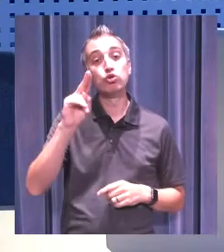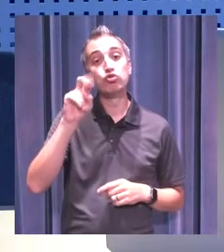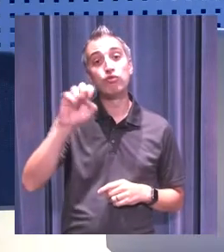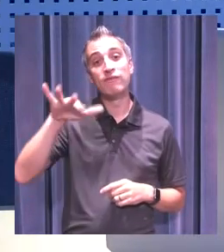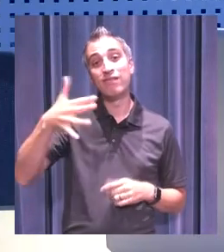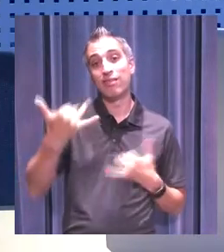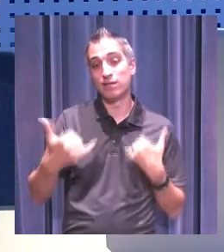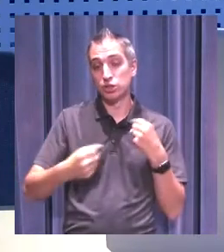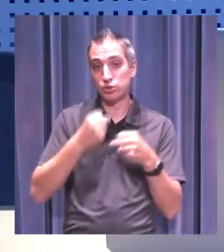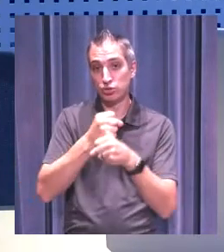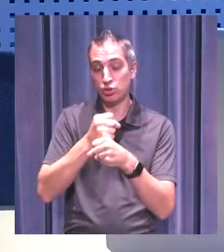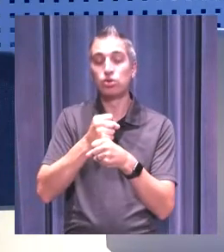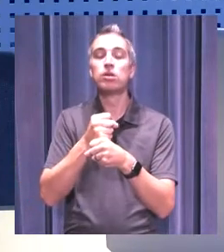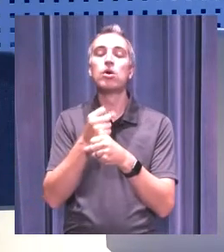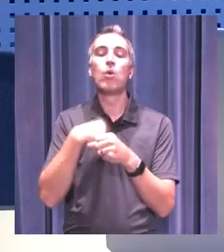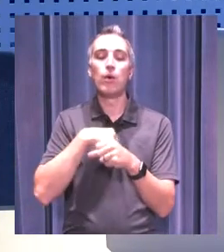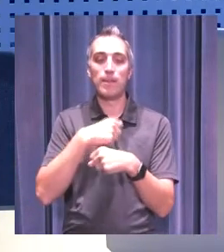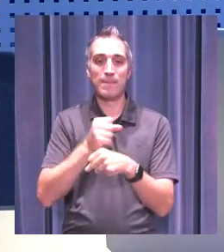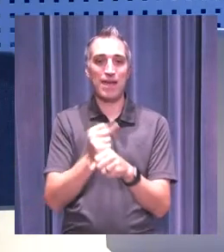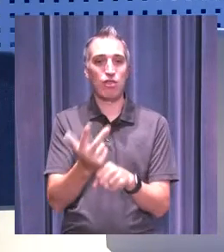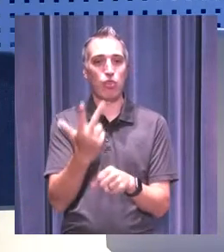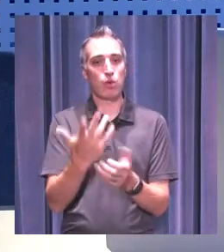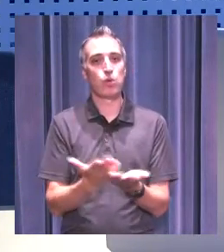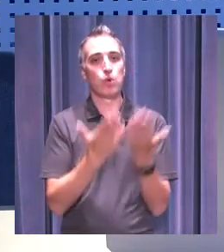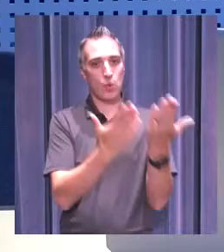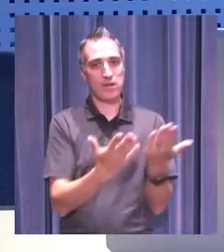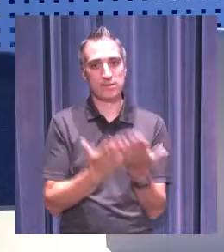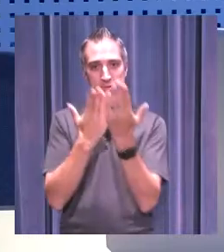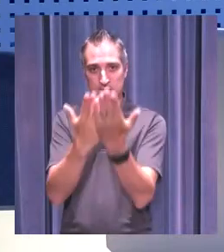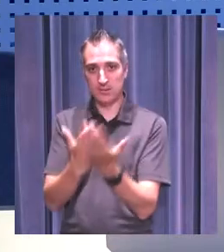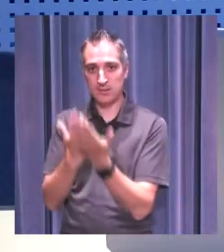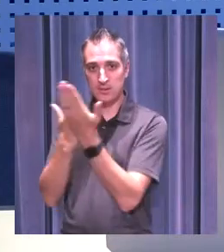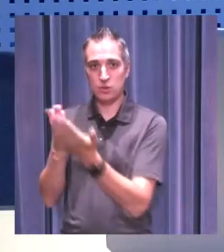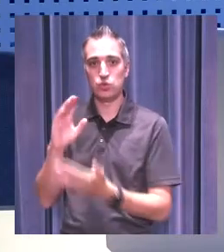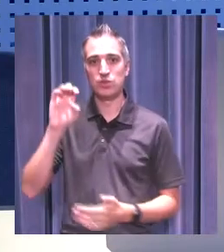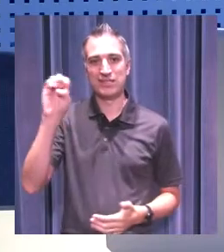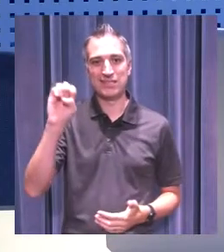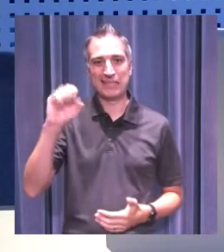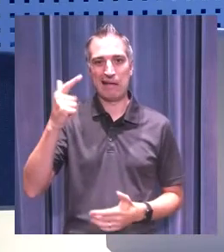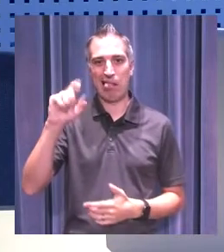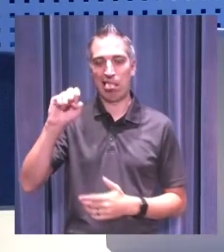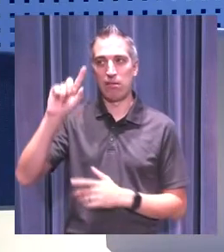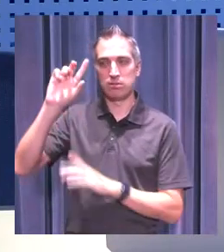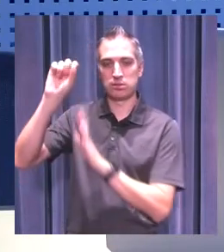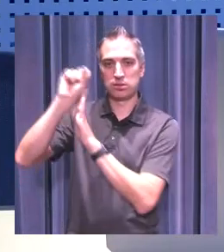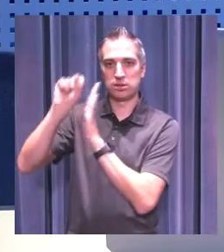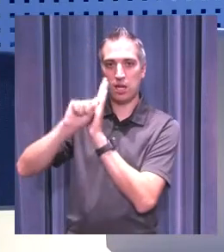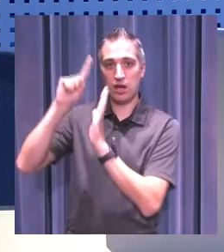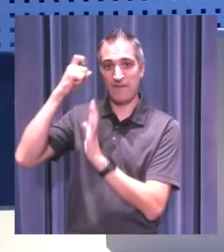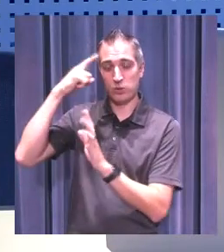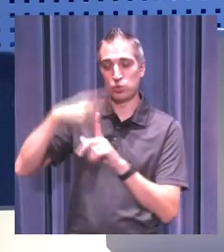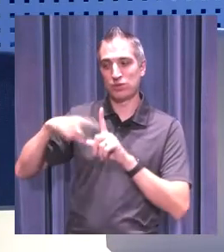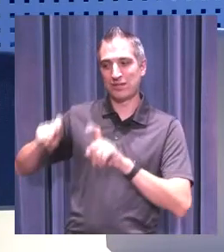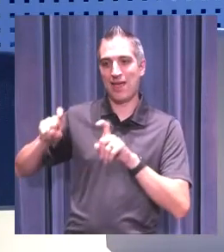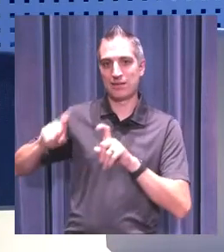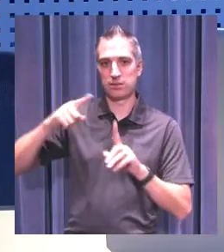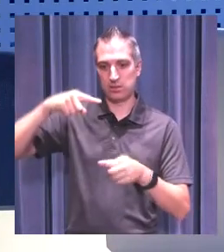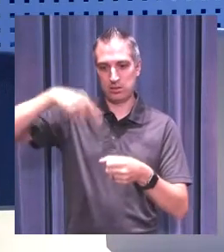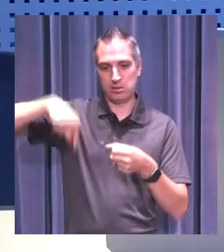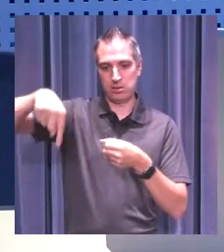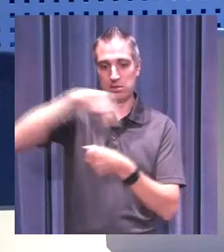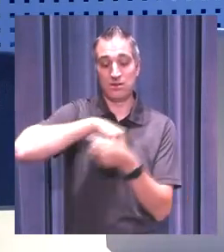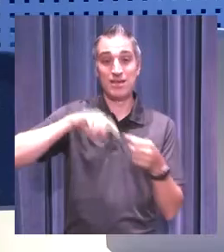this year, we made 3 requests to Eagle to test areas in the surrounding area.